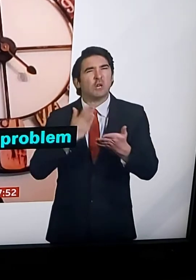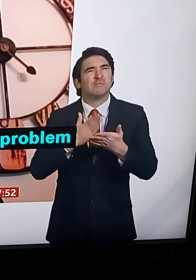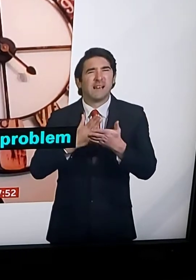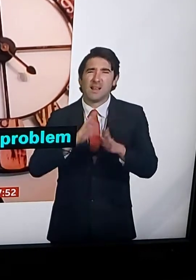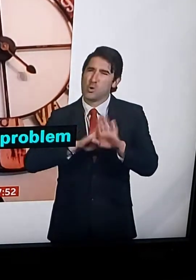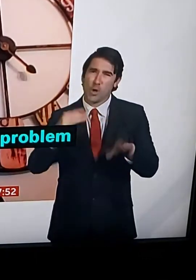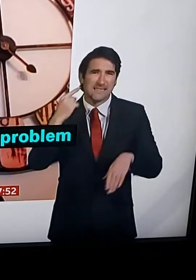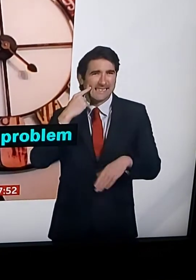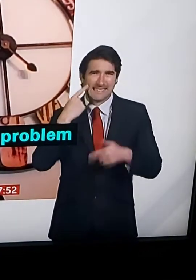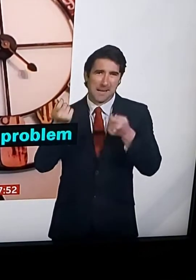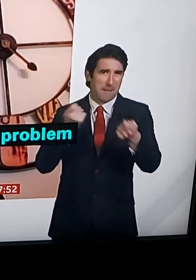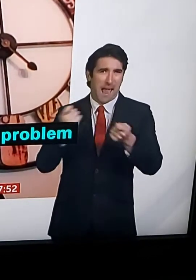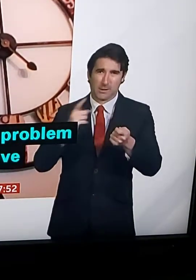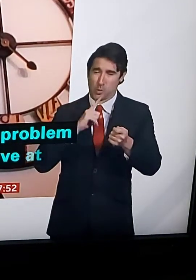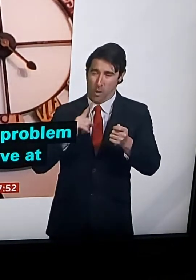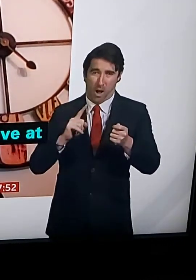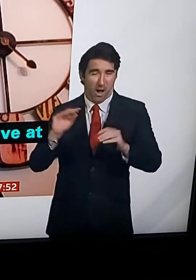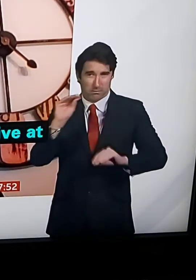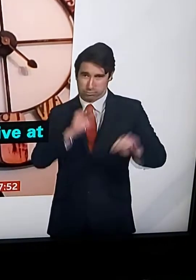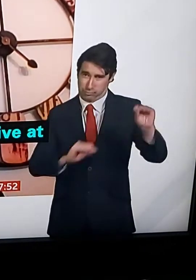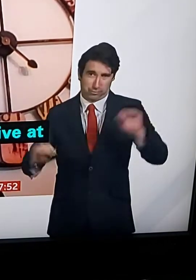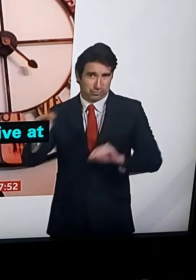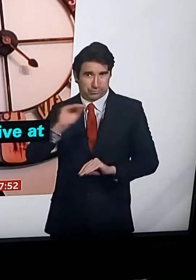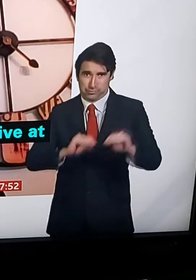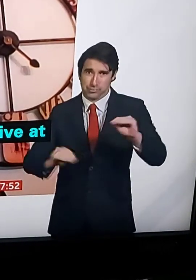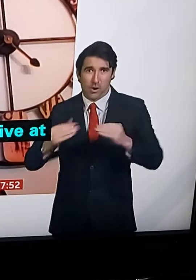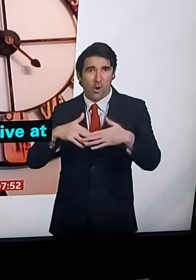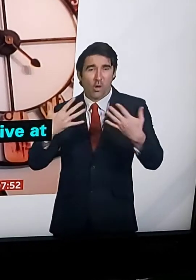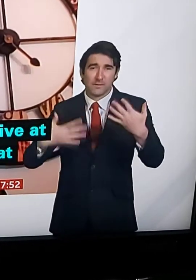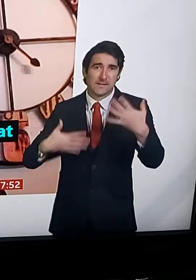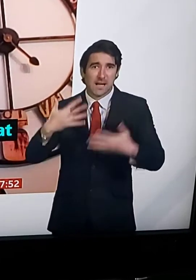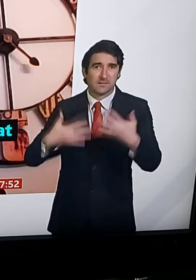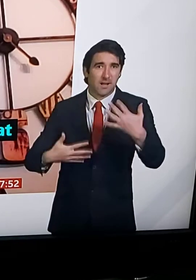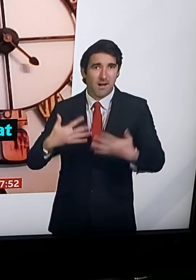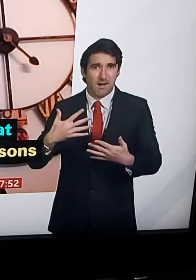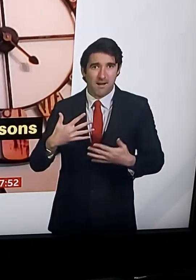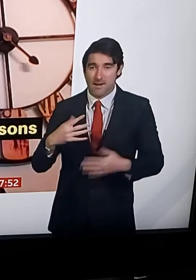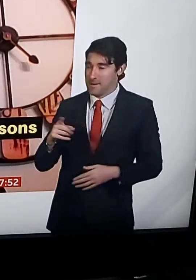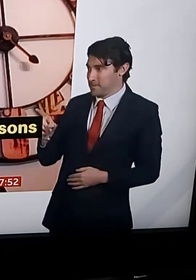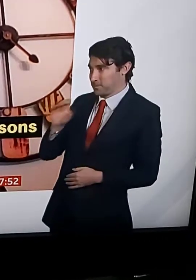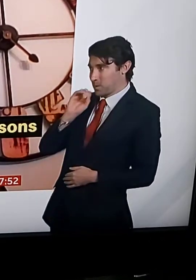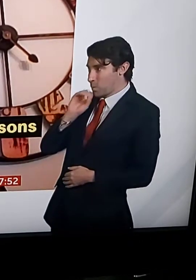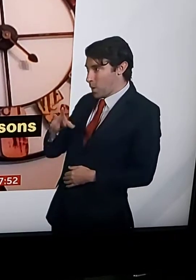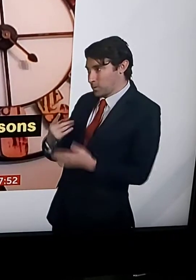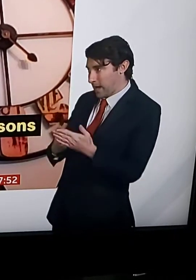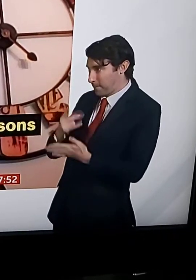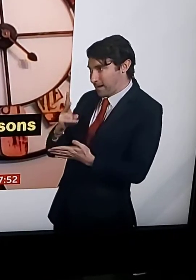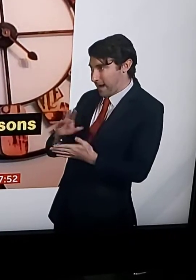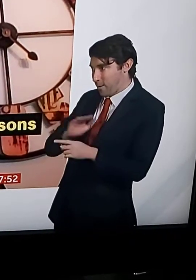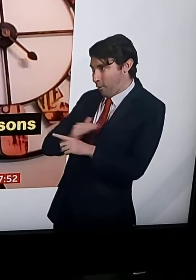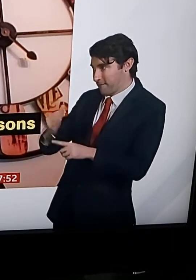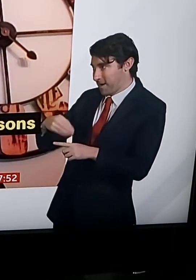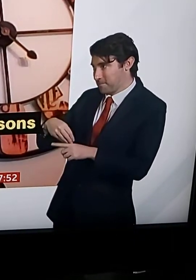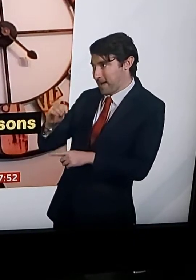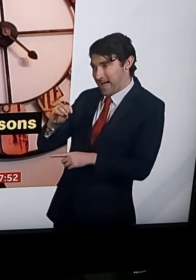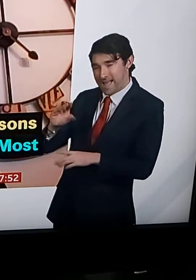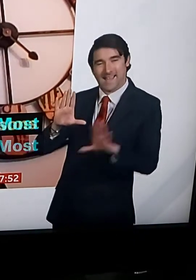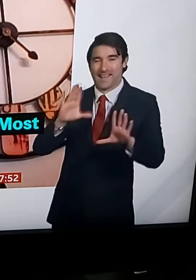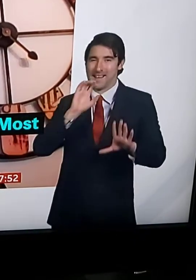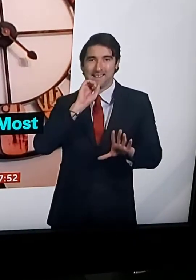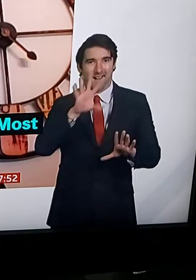So hopefully that reassures those people. Lessons learned, though, it won't be happening this time? Most definitely. We have had a little more